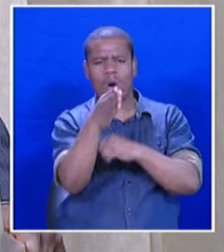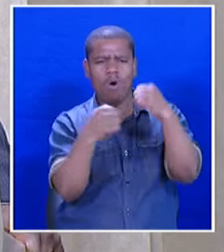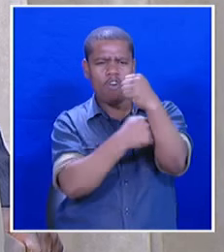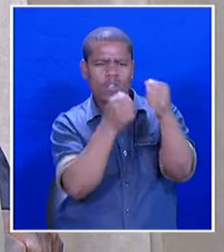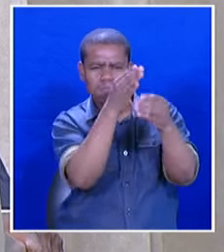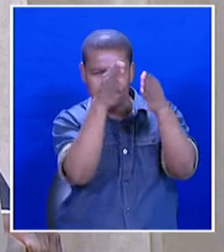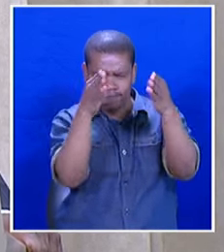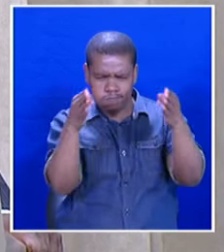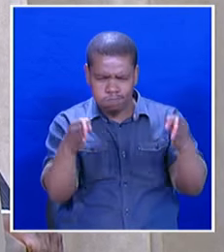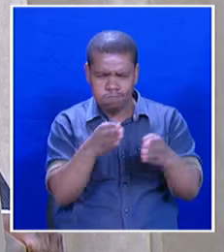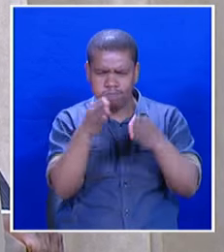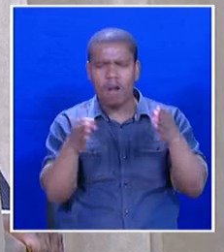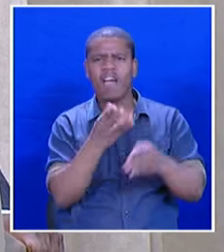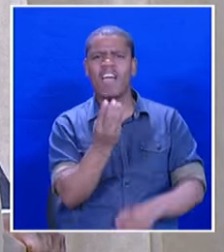Africa,